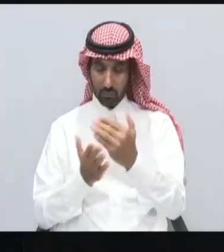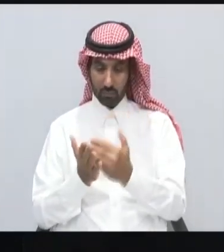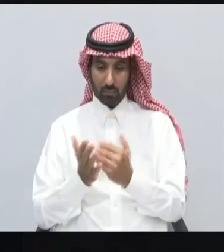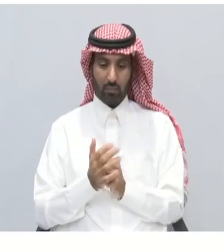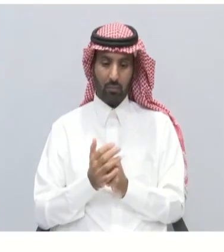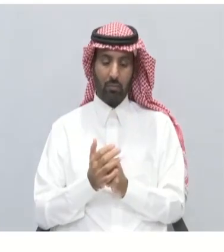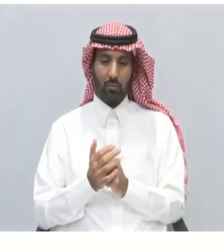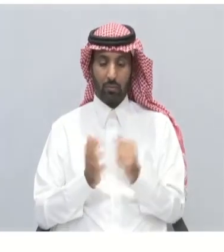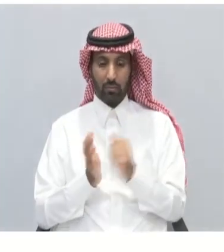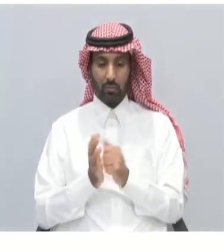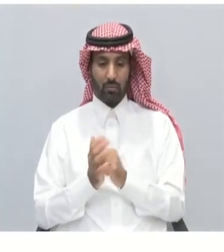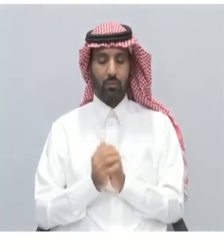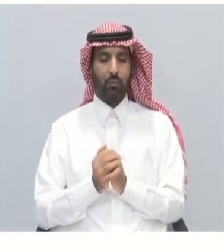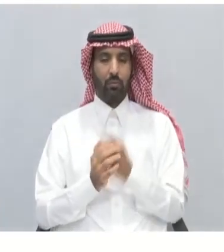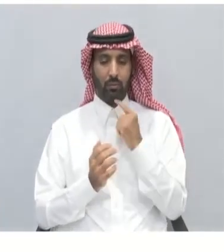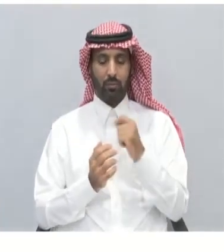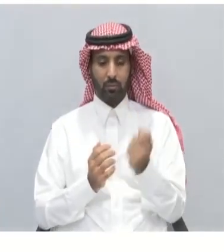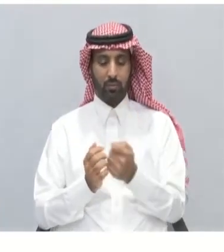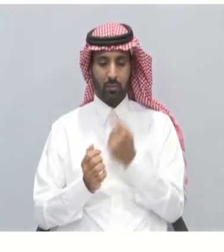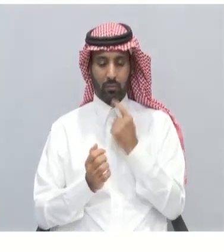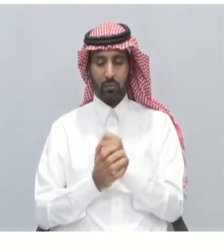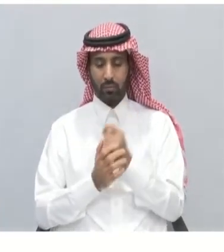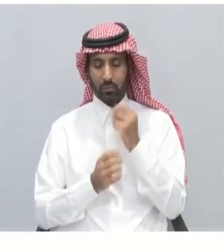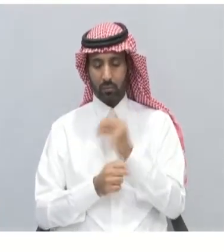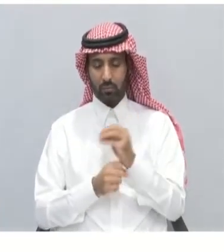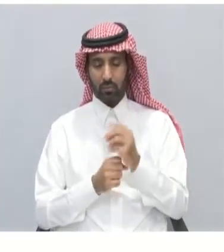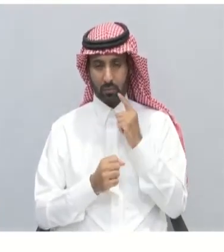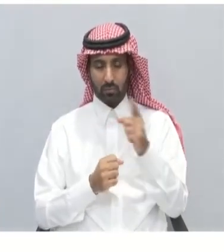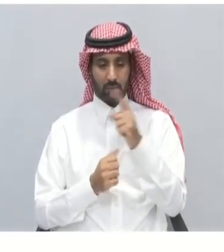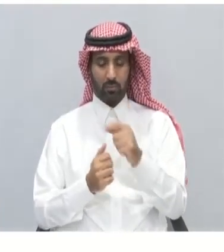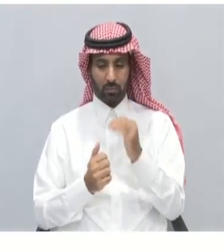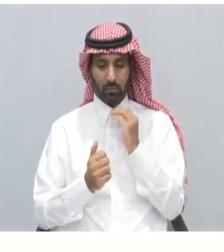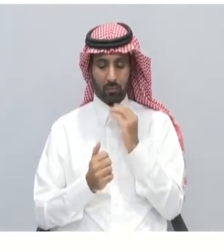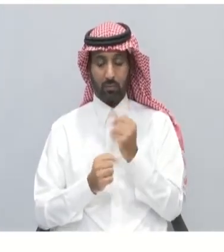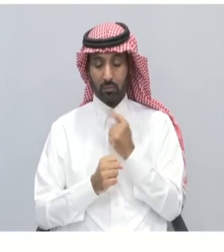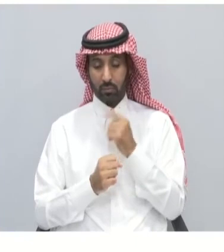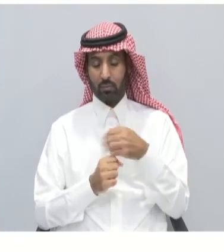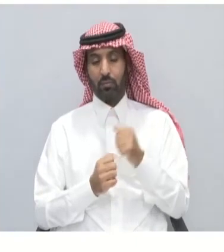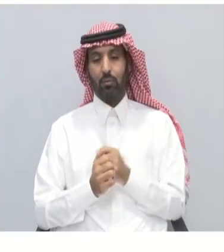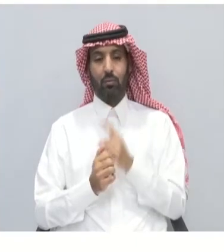you. For your homework, you have to do the project, ask questions, and also you have to do page